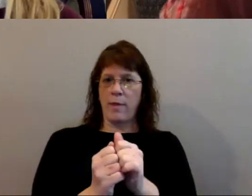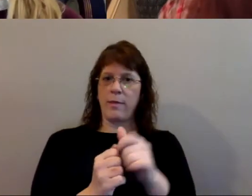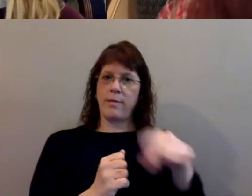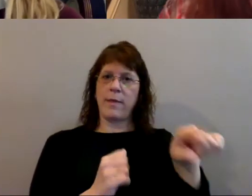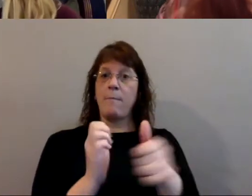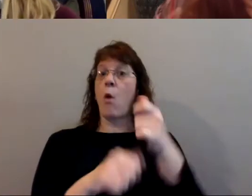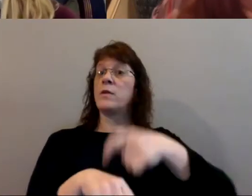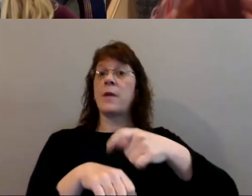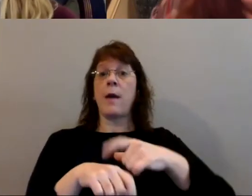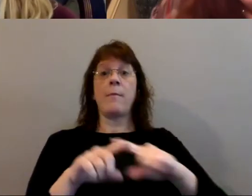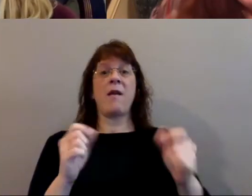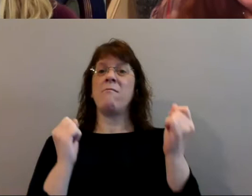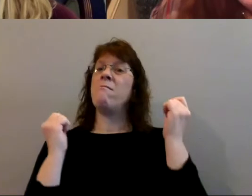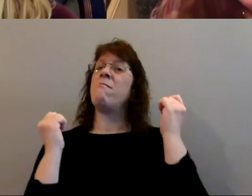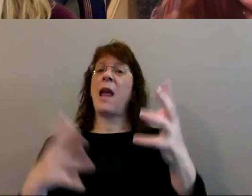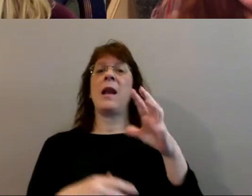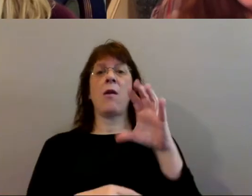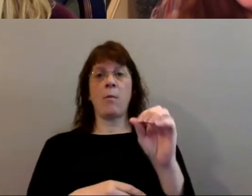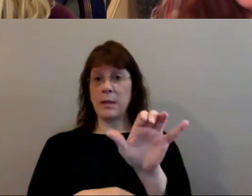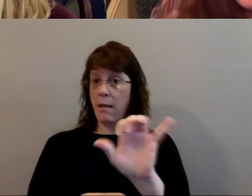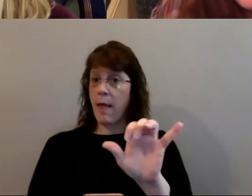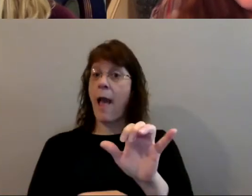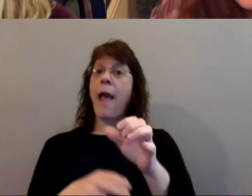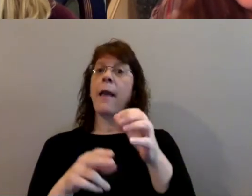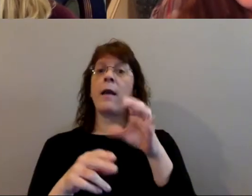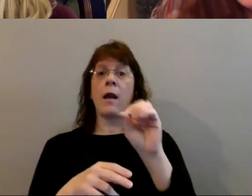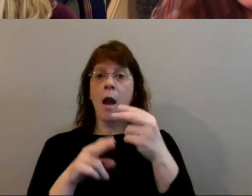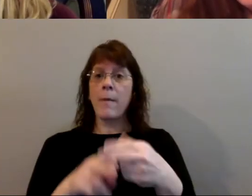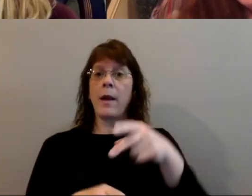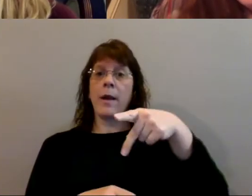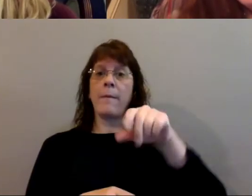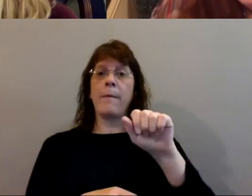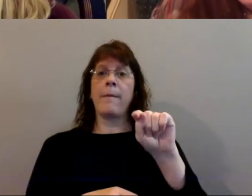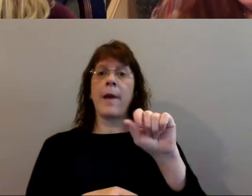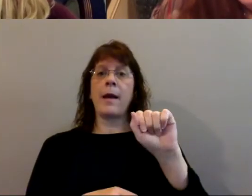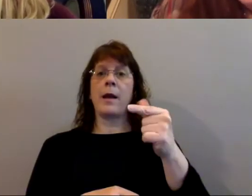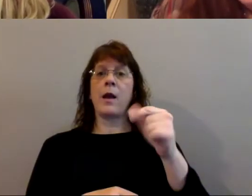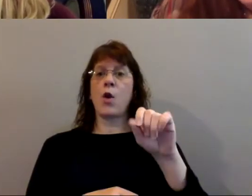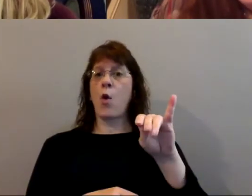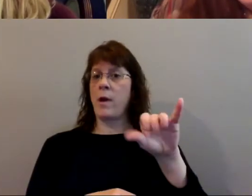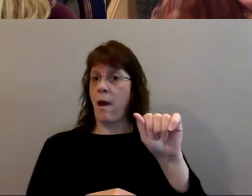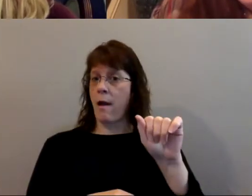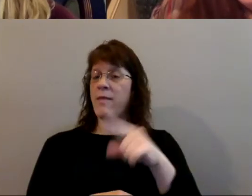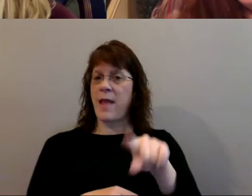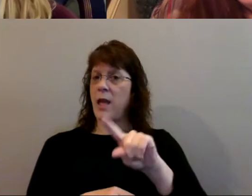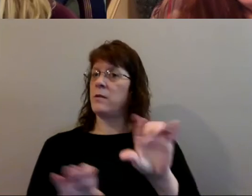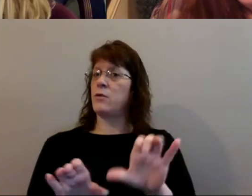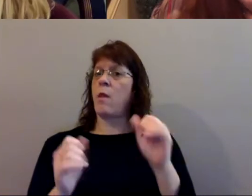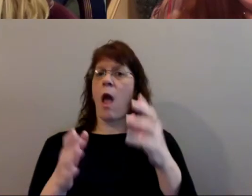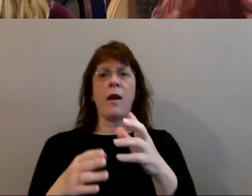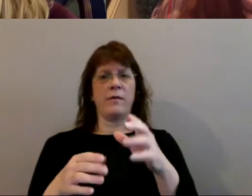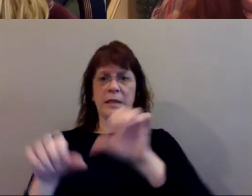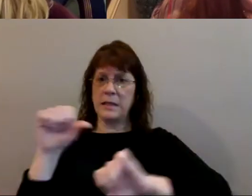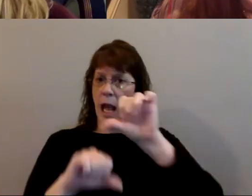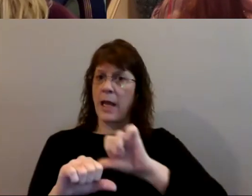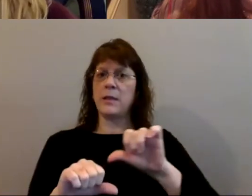of companies like Patagonia that implement pretty awesome science in recycling plastic in their products